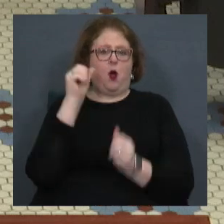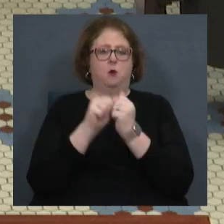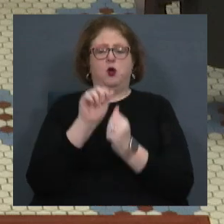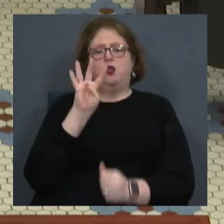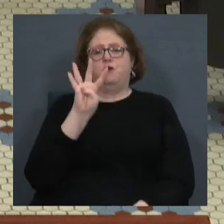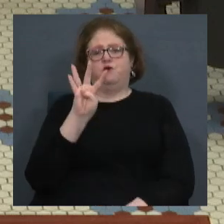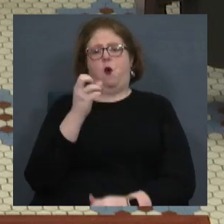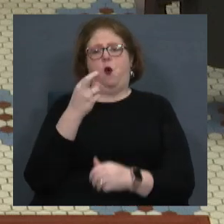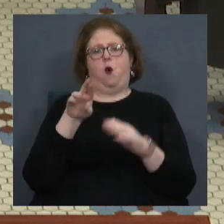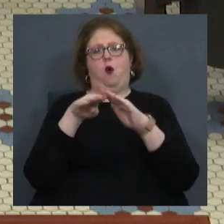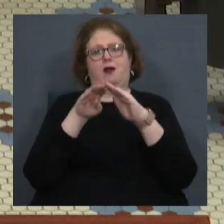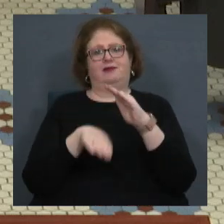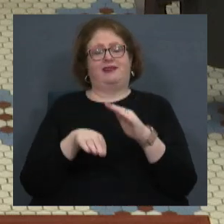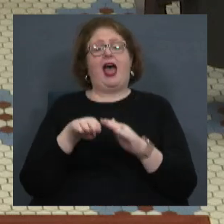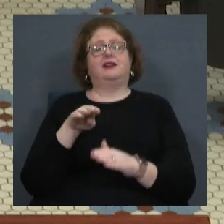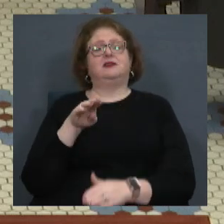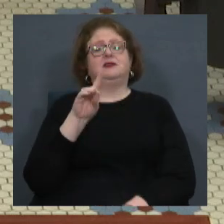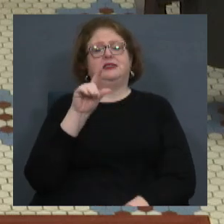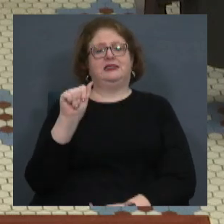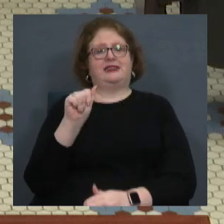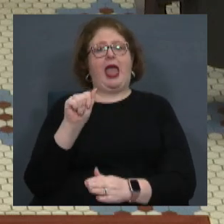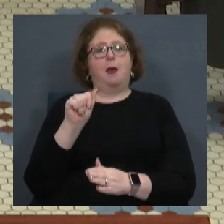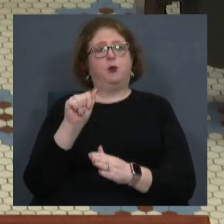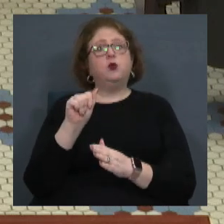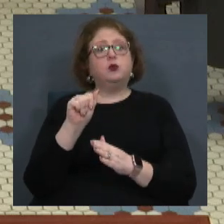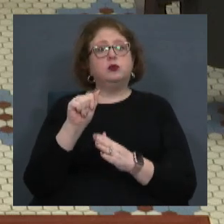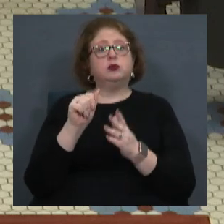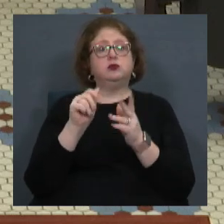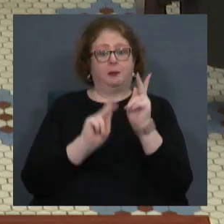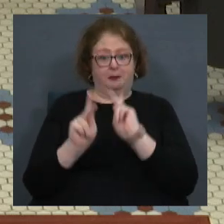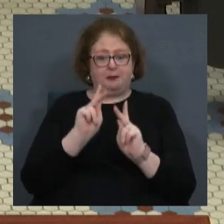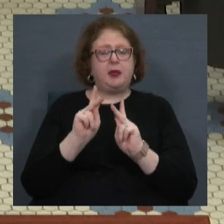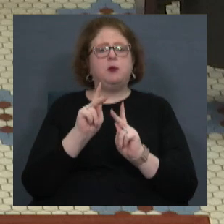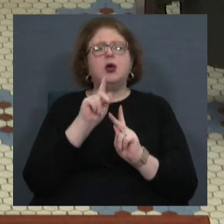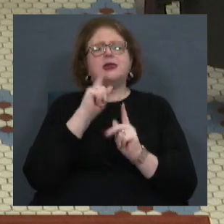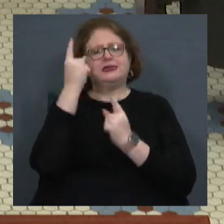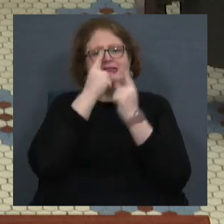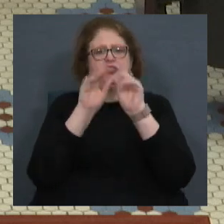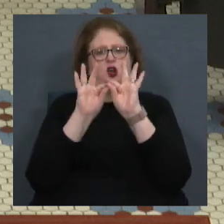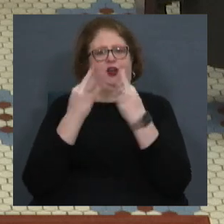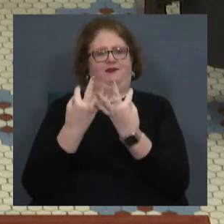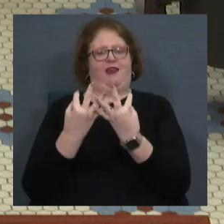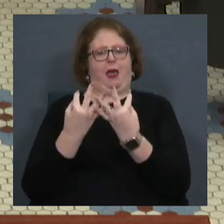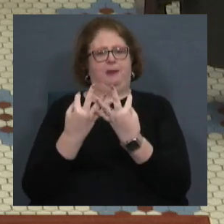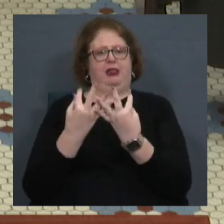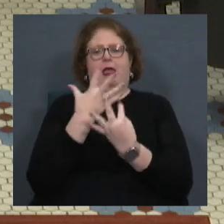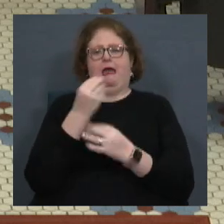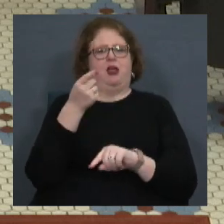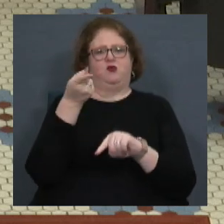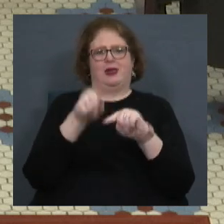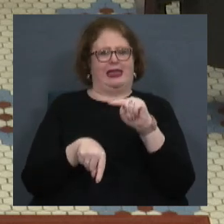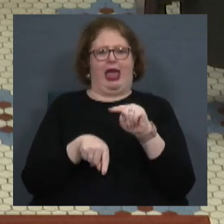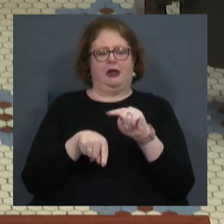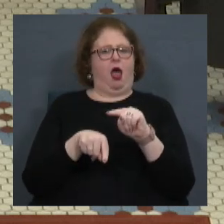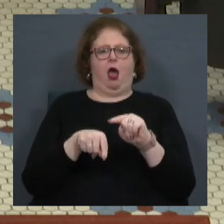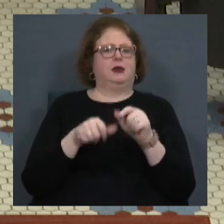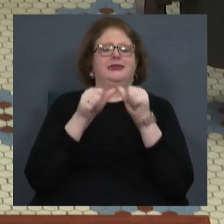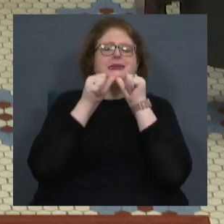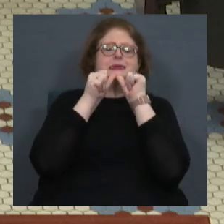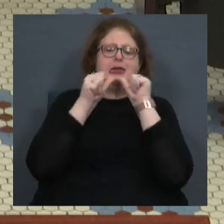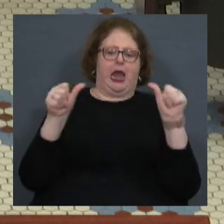disabled individuals is considered a family for legal purposes and cannot be denied an SUP within the